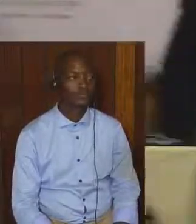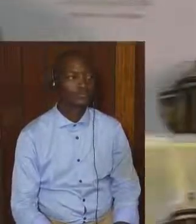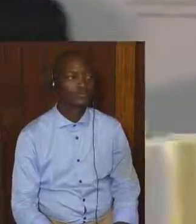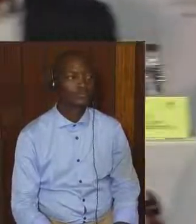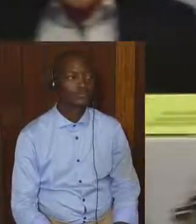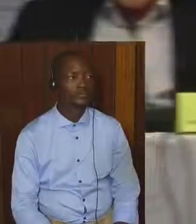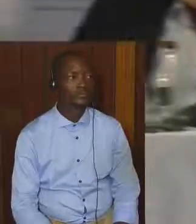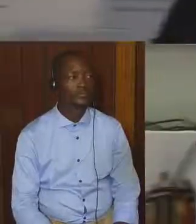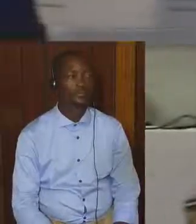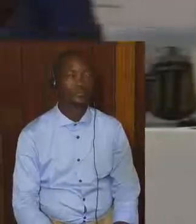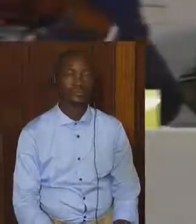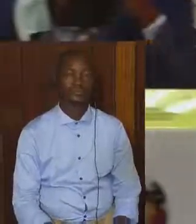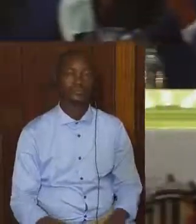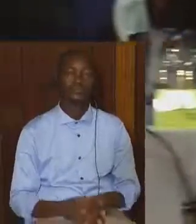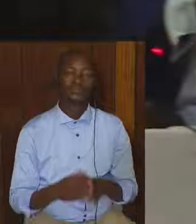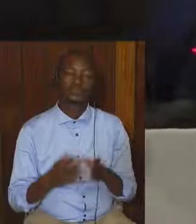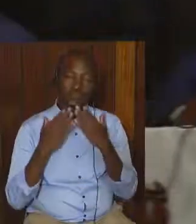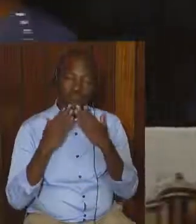No, thanks, Chair.